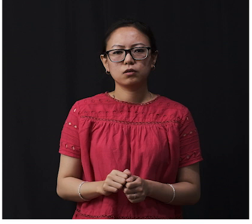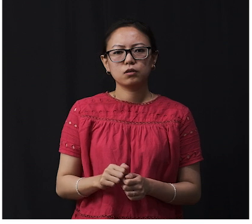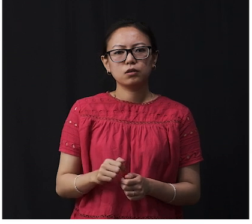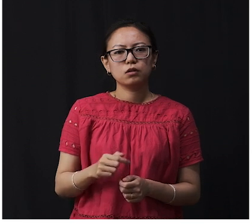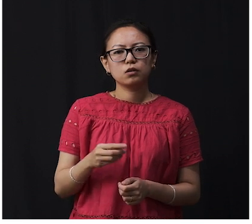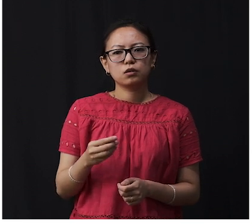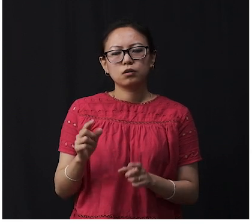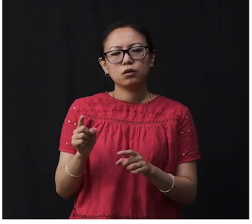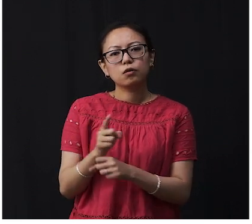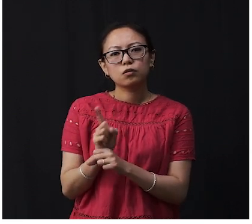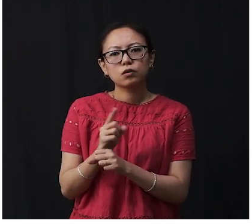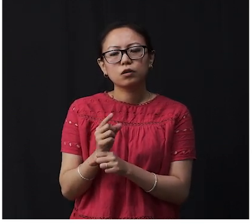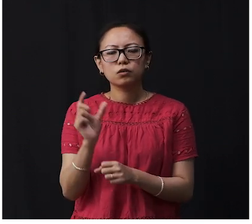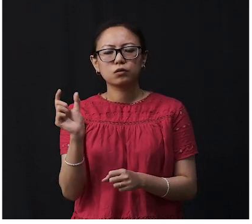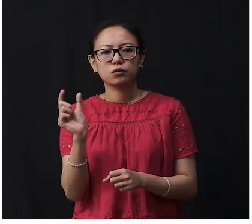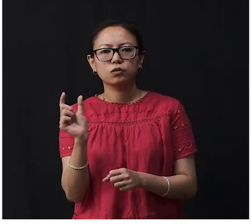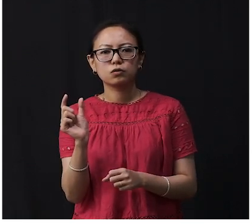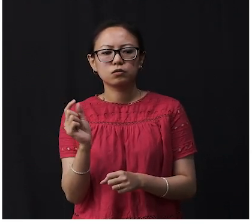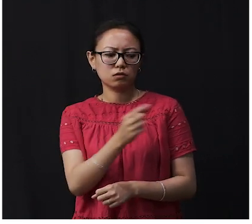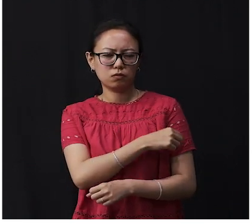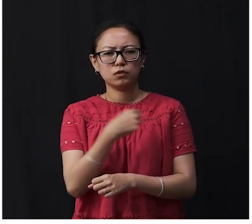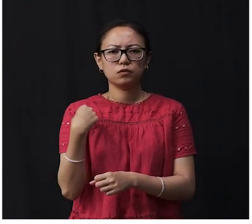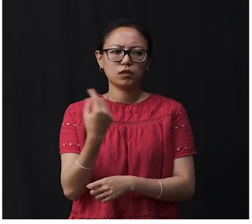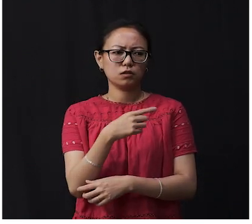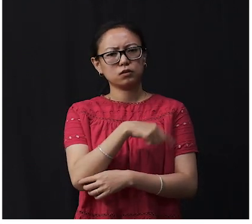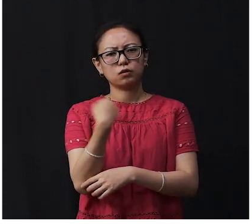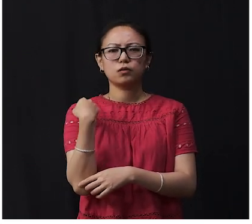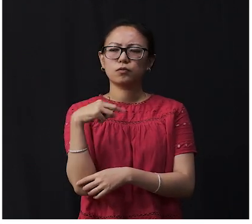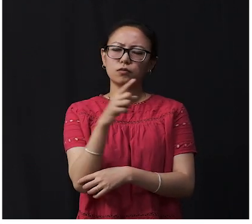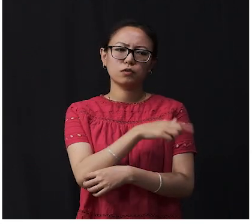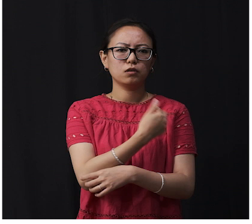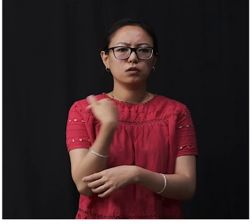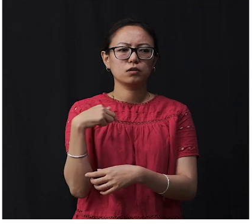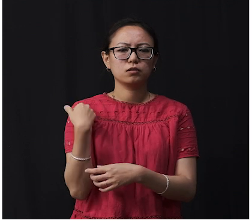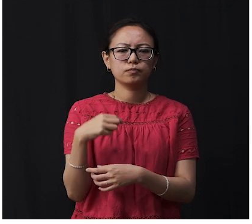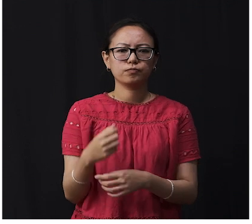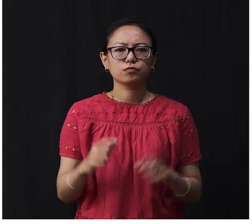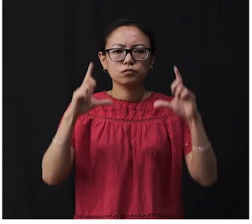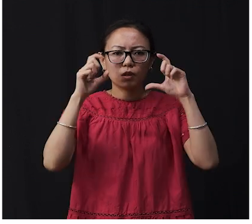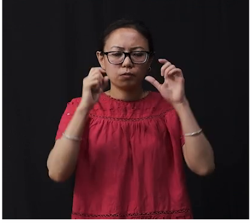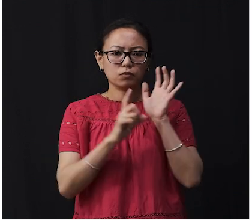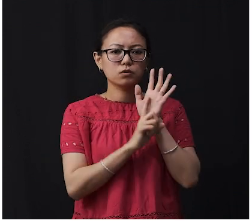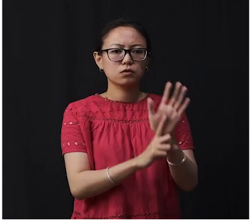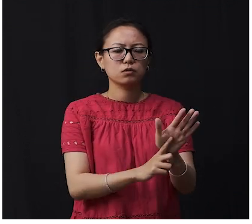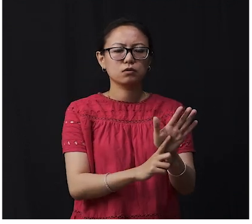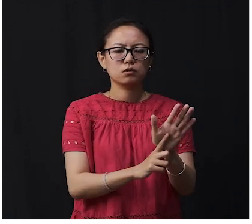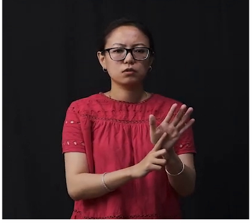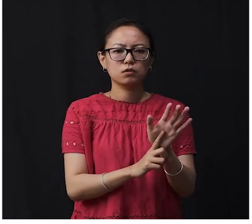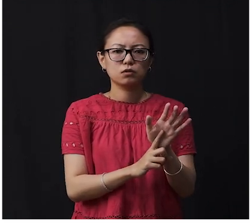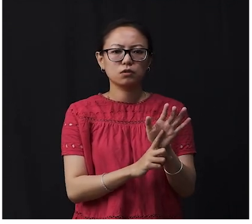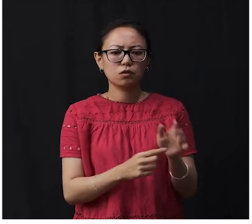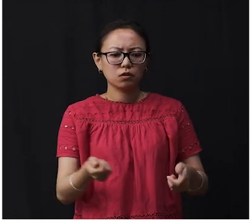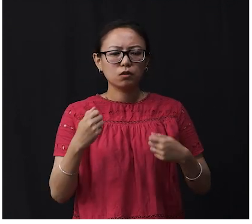well. So this is a picture of a horse. And see this tail part? When you see their